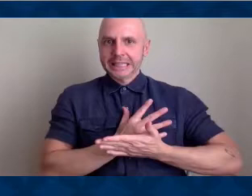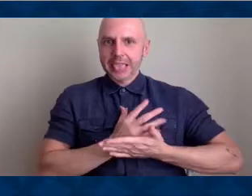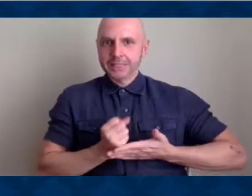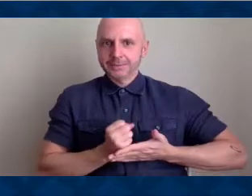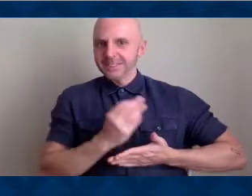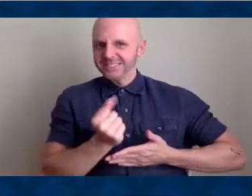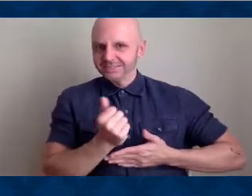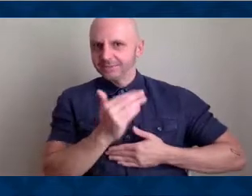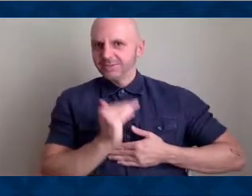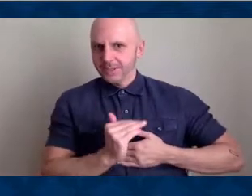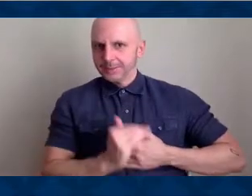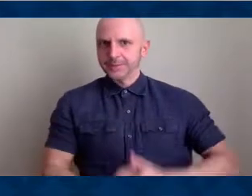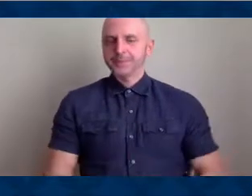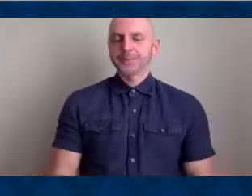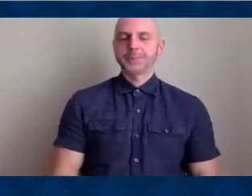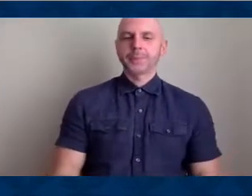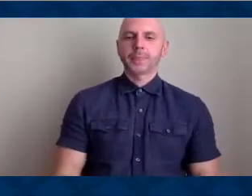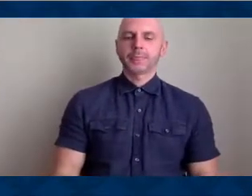next slide.